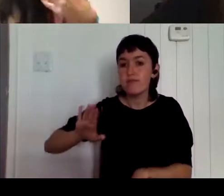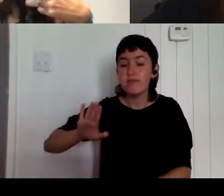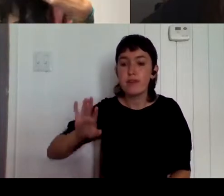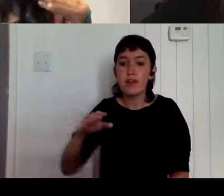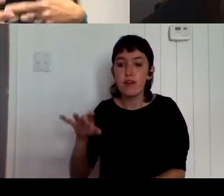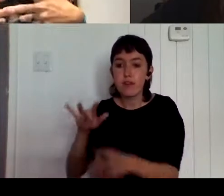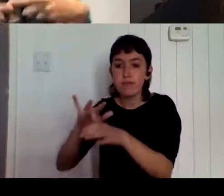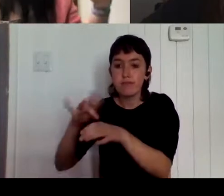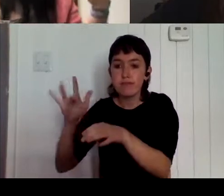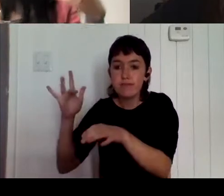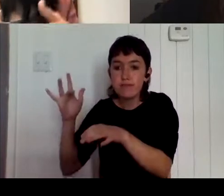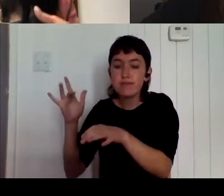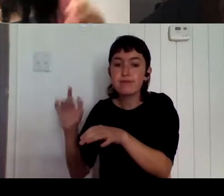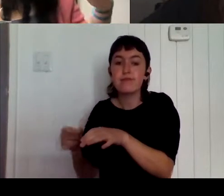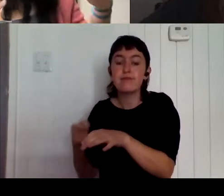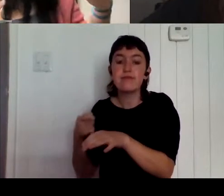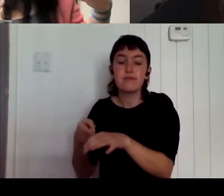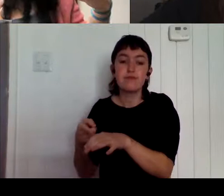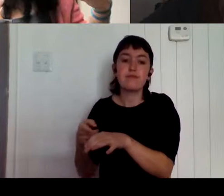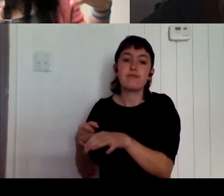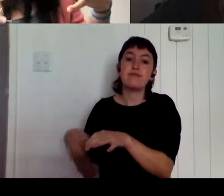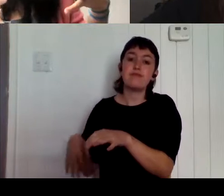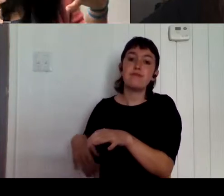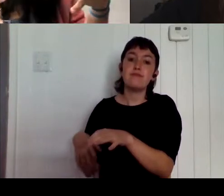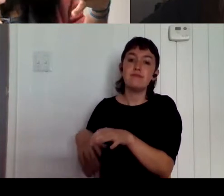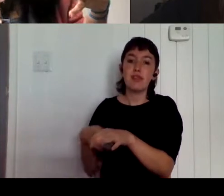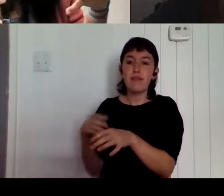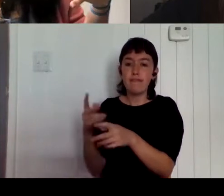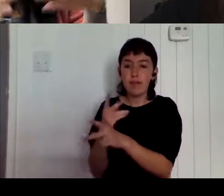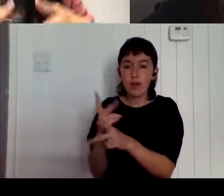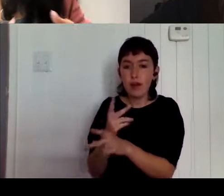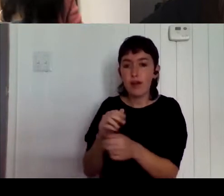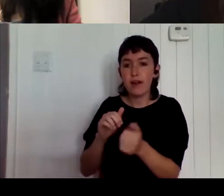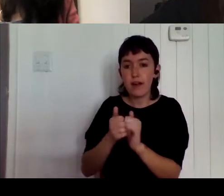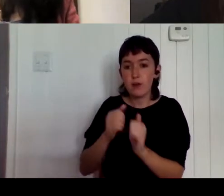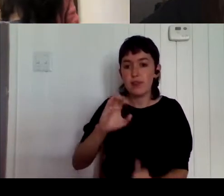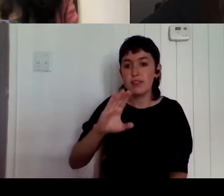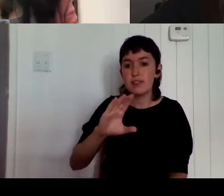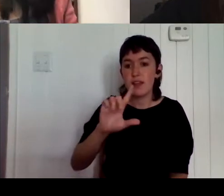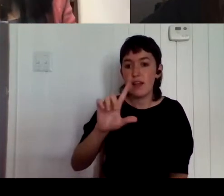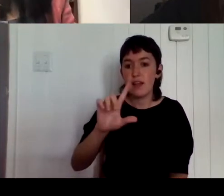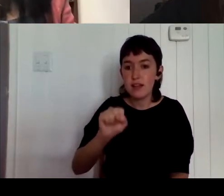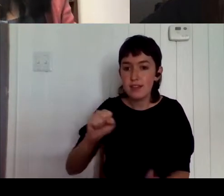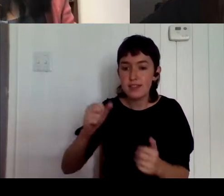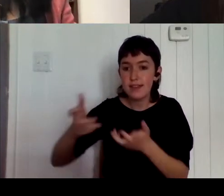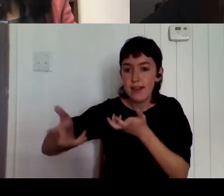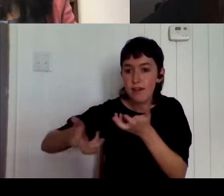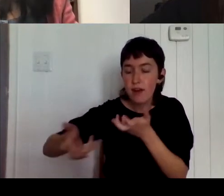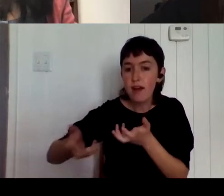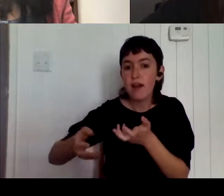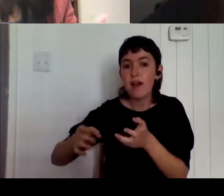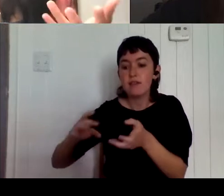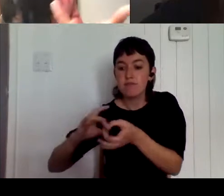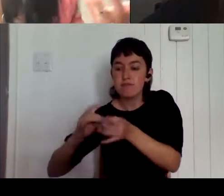of how these cells interact and how they are actually communicating without having a central nervous system.